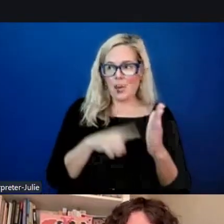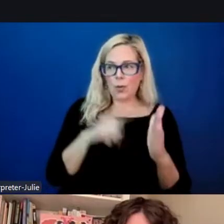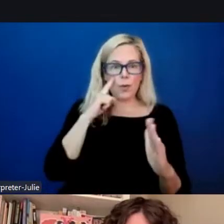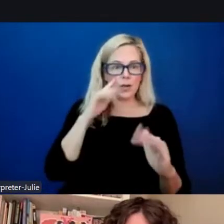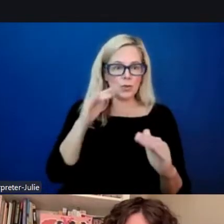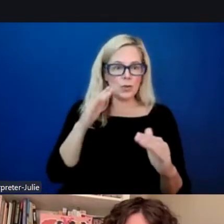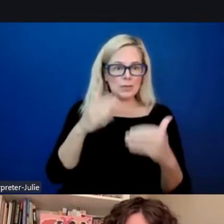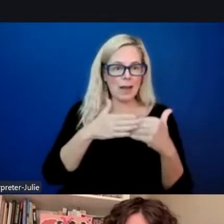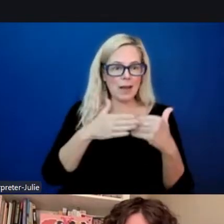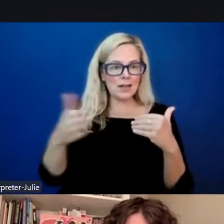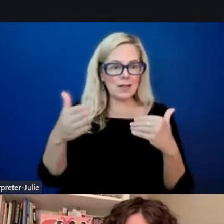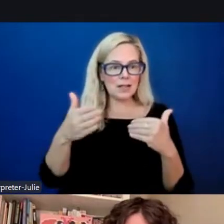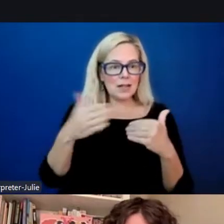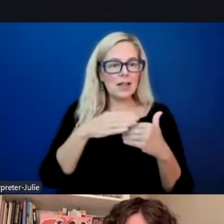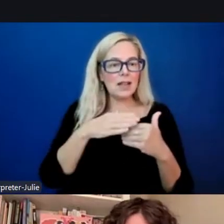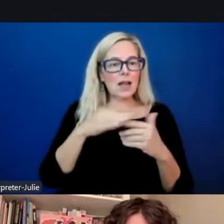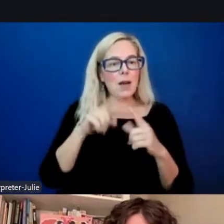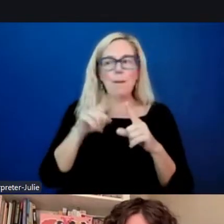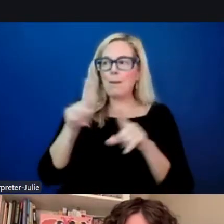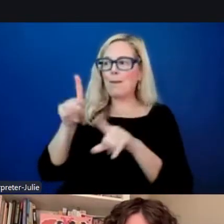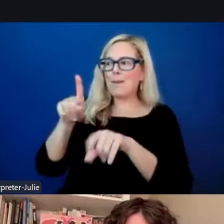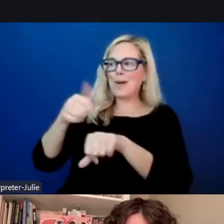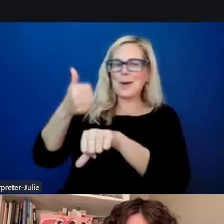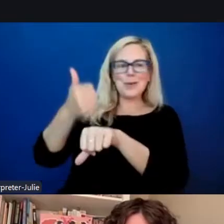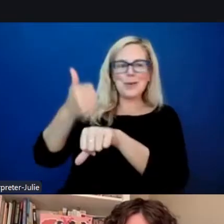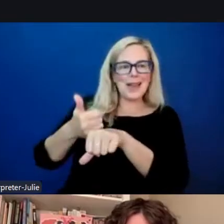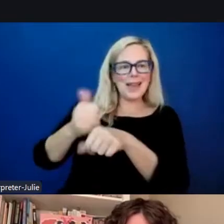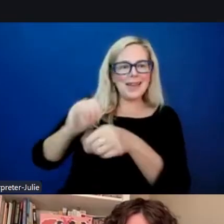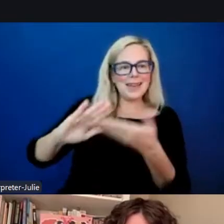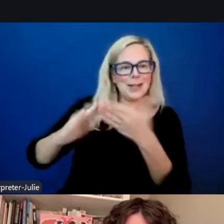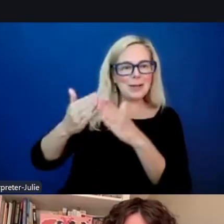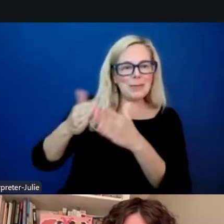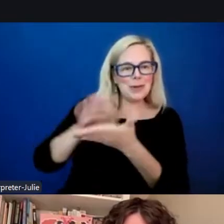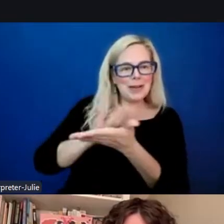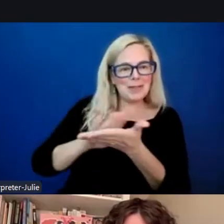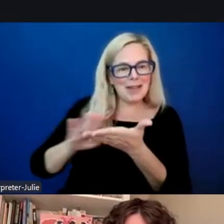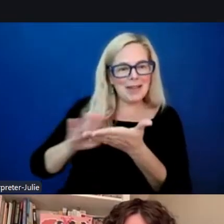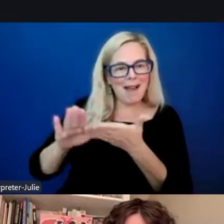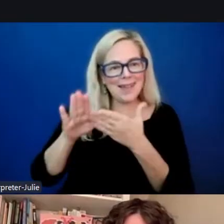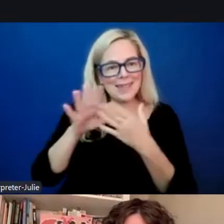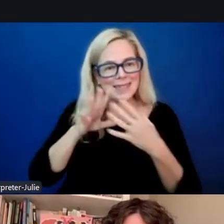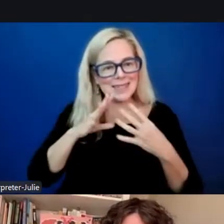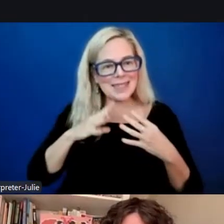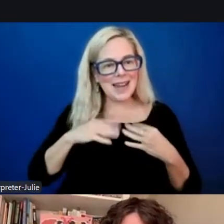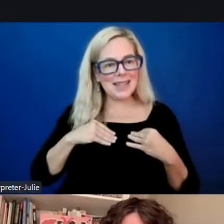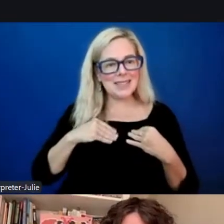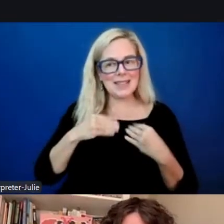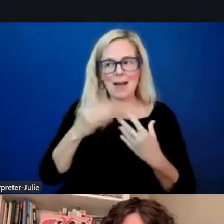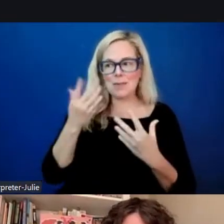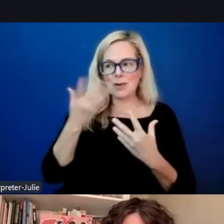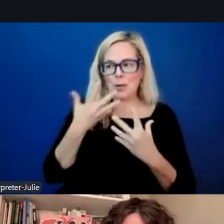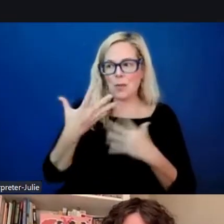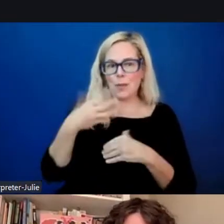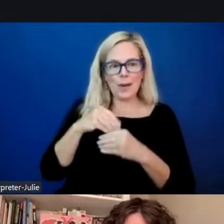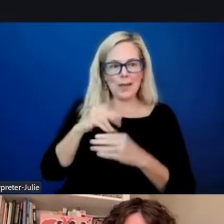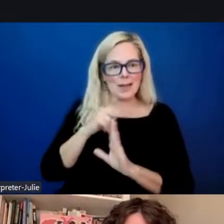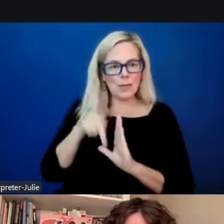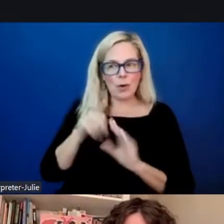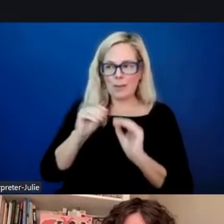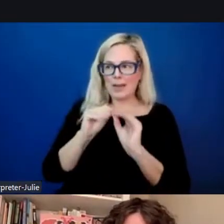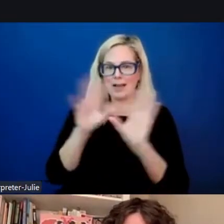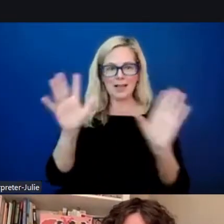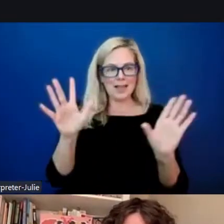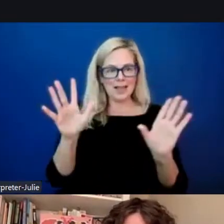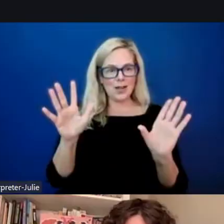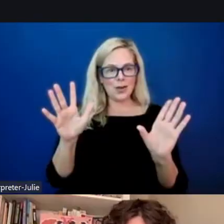creating communities of kindness and acceptance within our program, and being very clear about my expectations